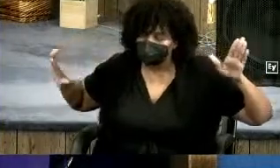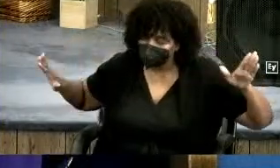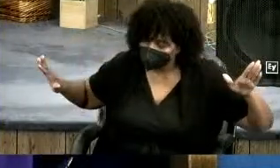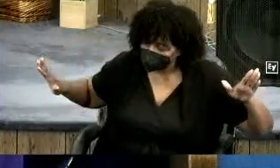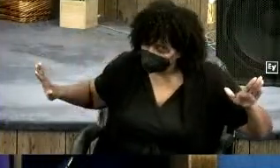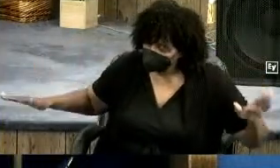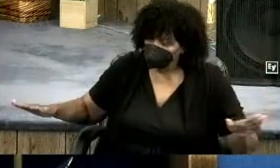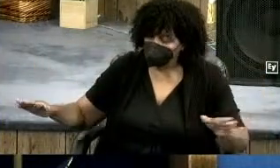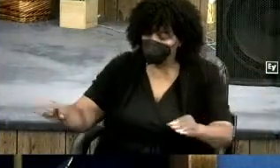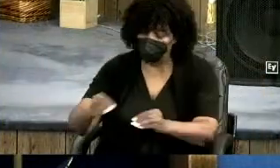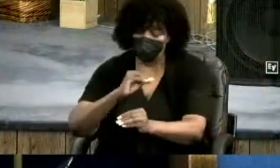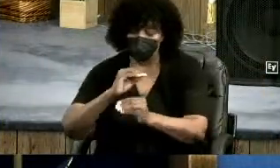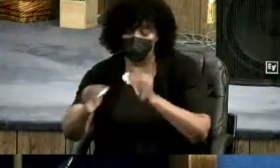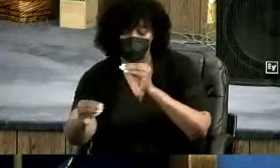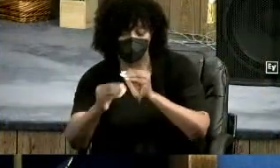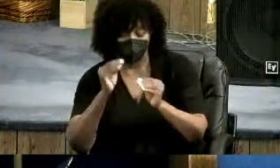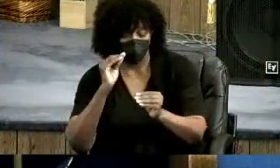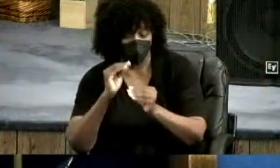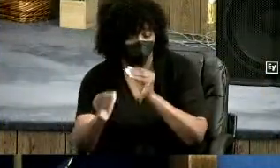resolve the issues of the day.